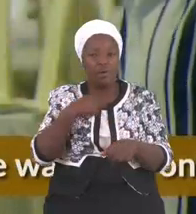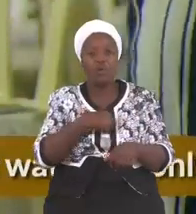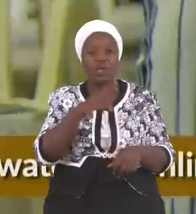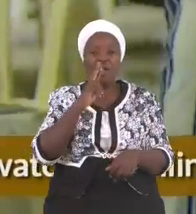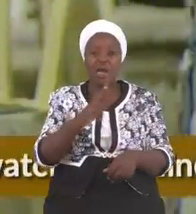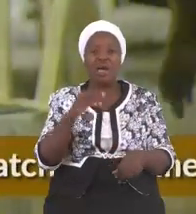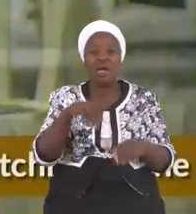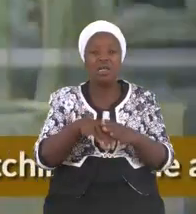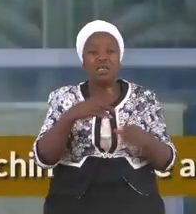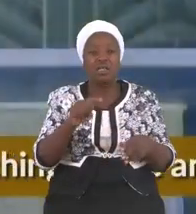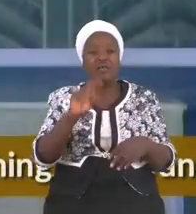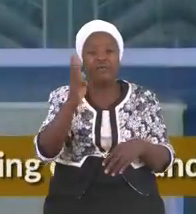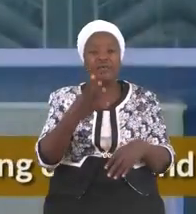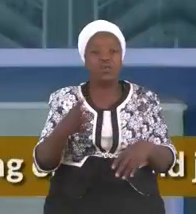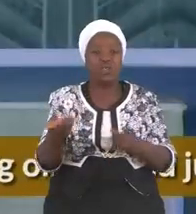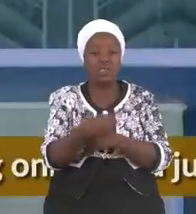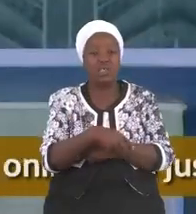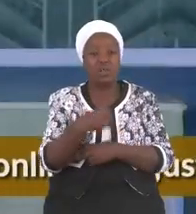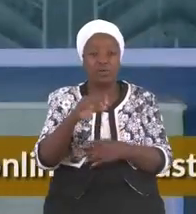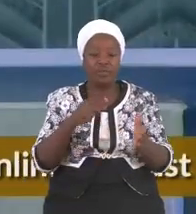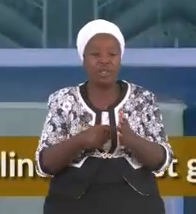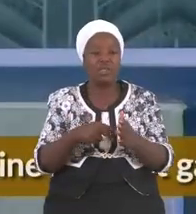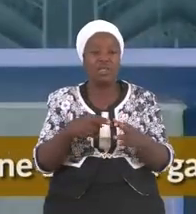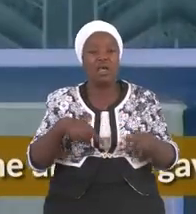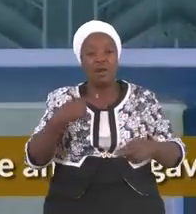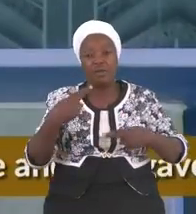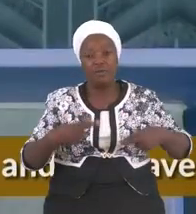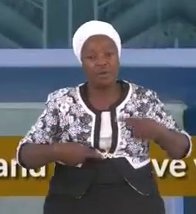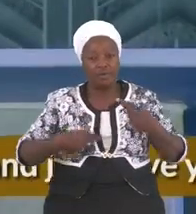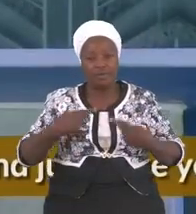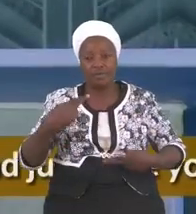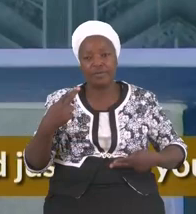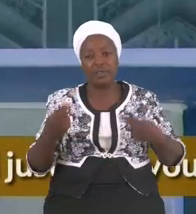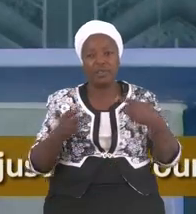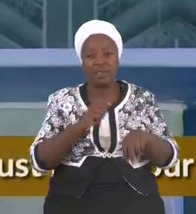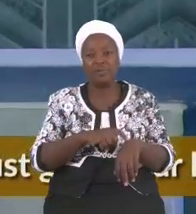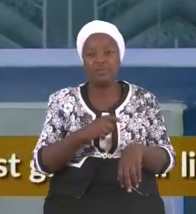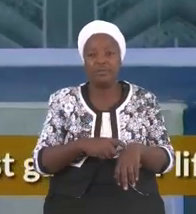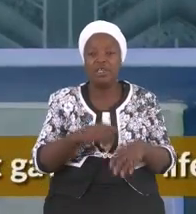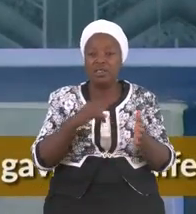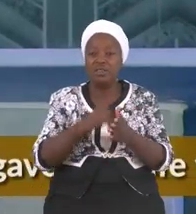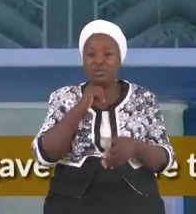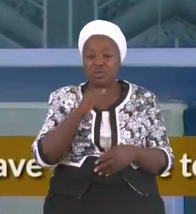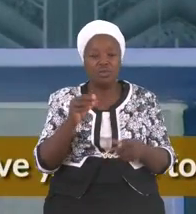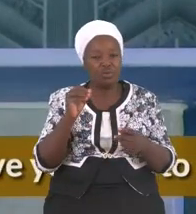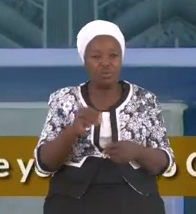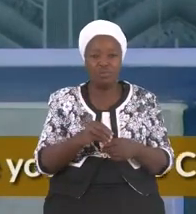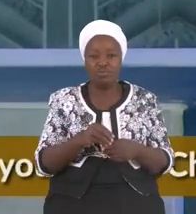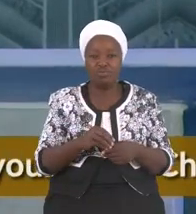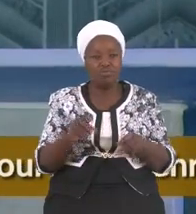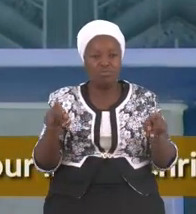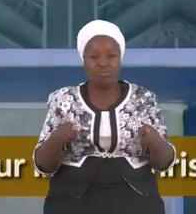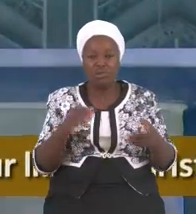day of this crusade. And it is not too late for God to give you your miracle. In fact, your own has